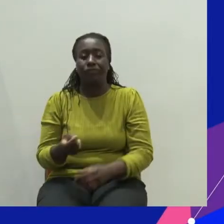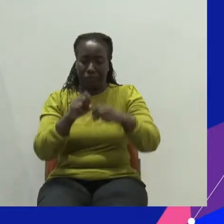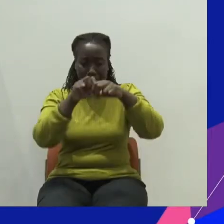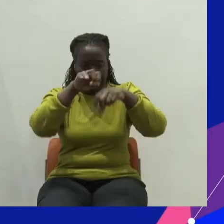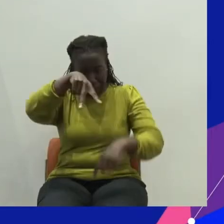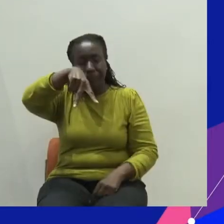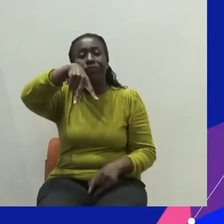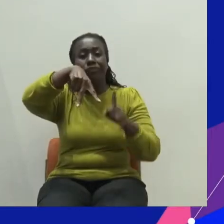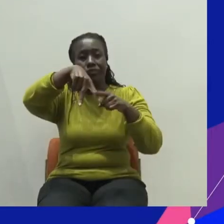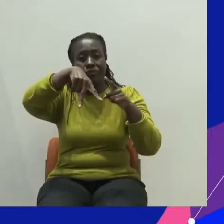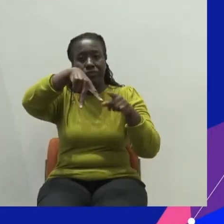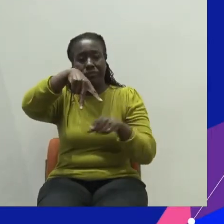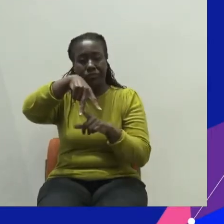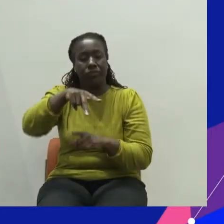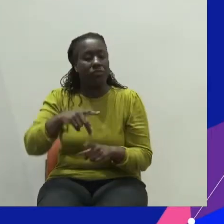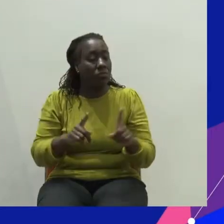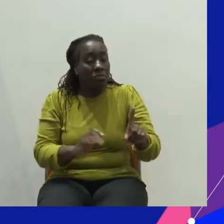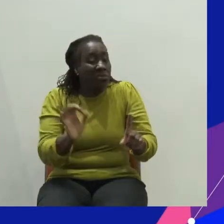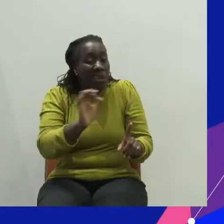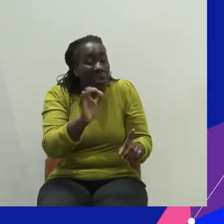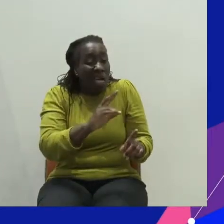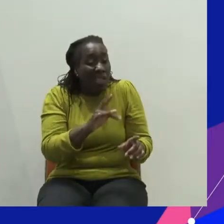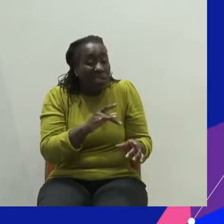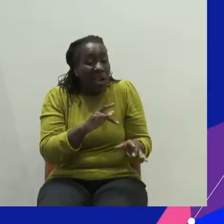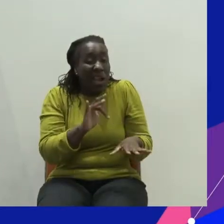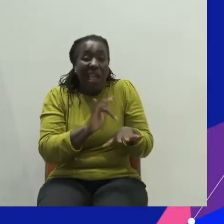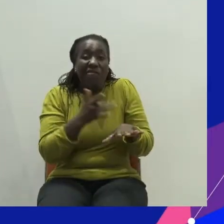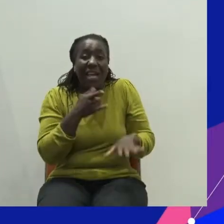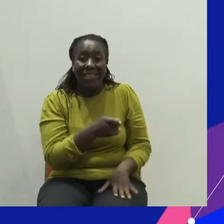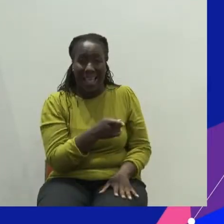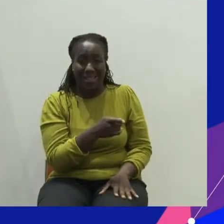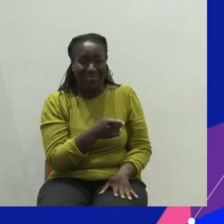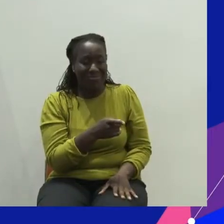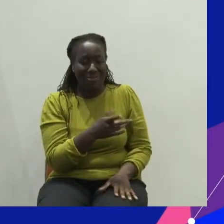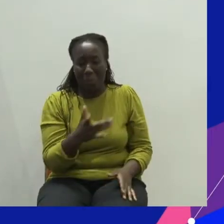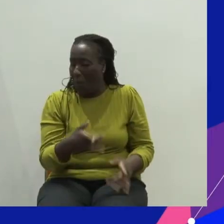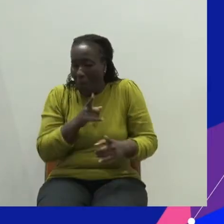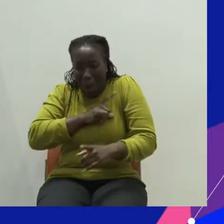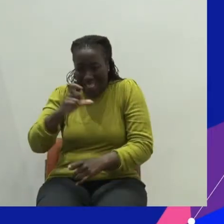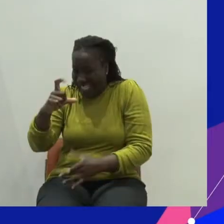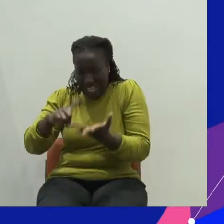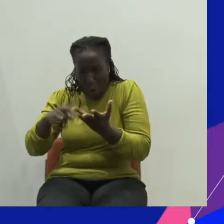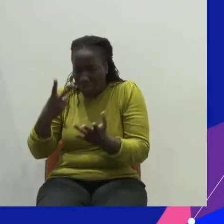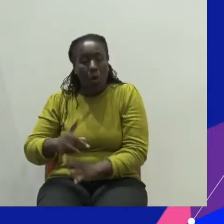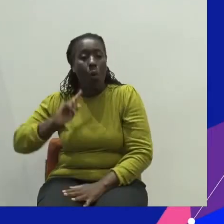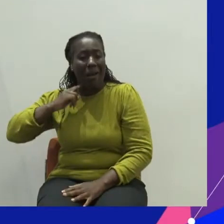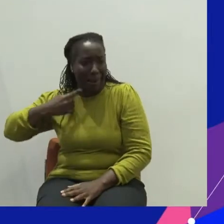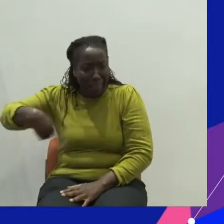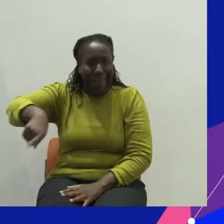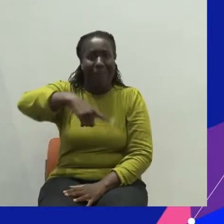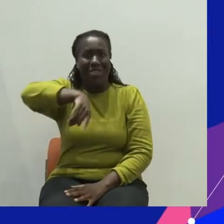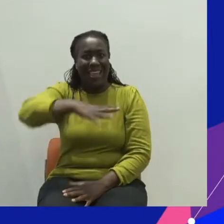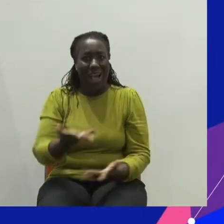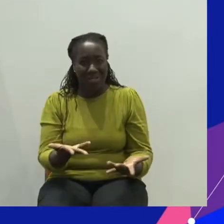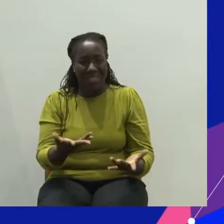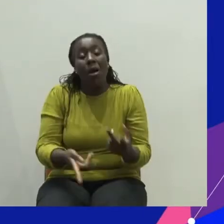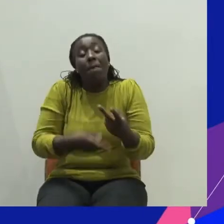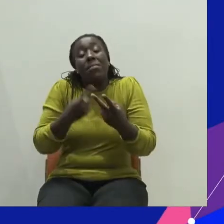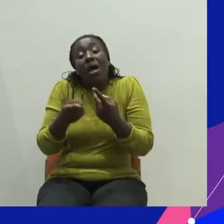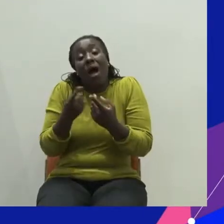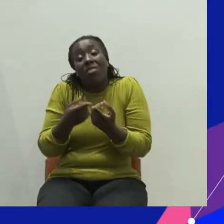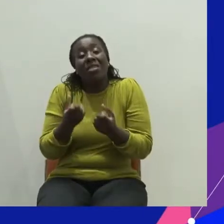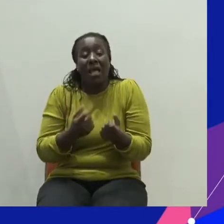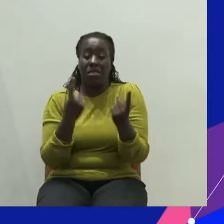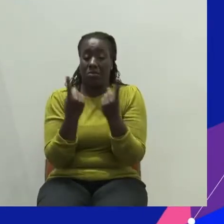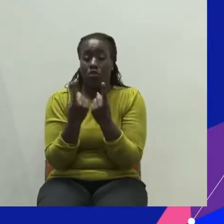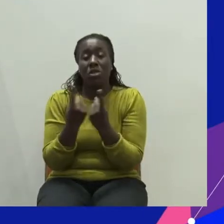One was nothing's going to contaminate it because supercritical CO2 is going to kill everything else. But the other is that the products we